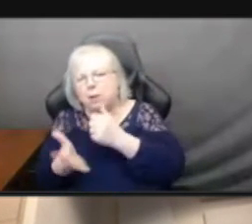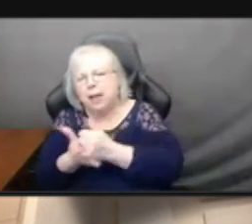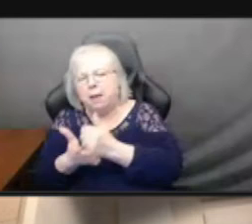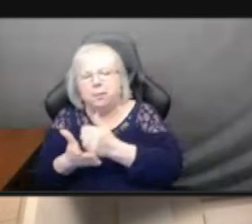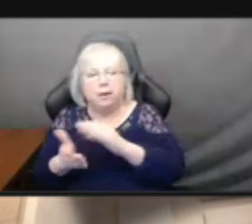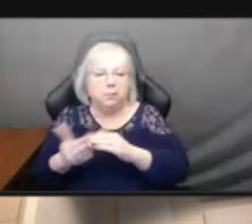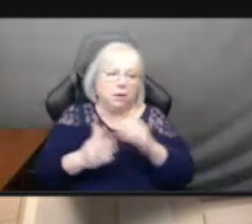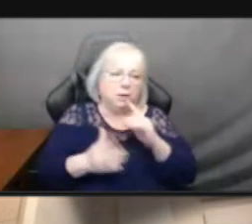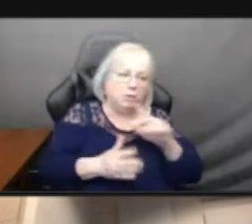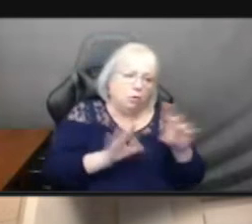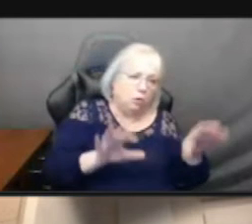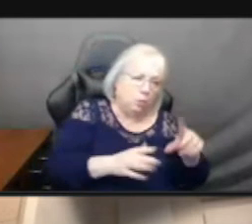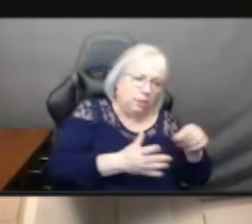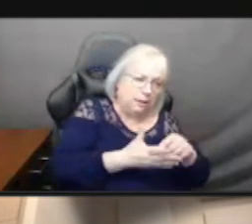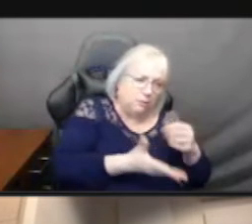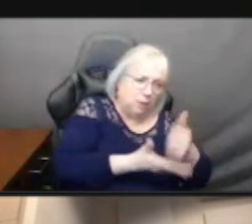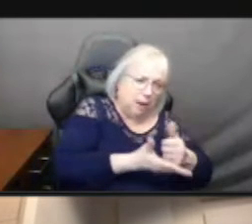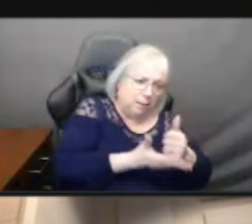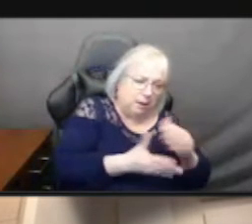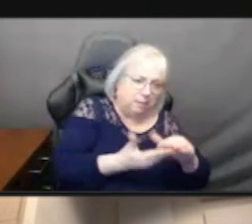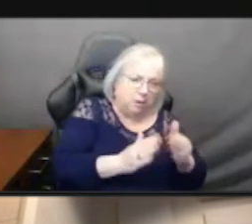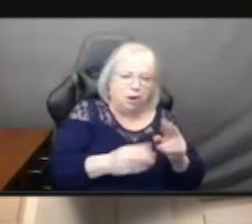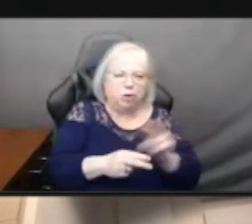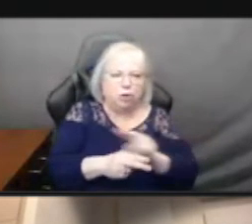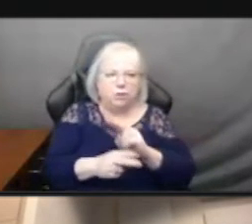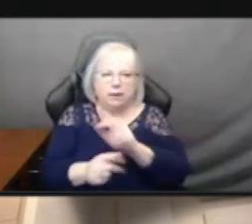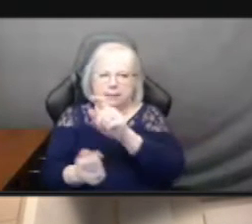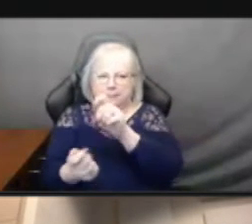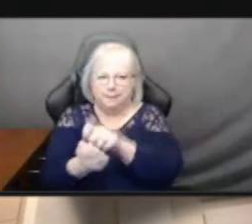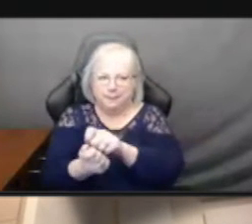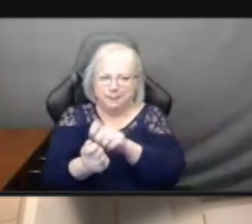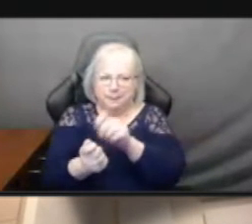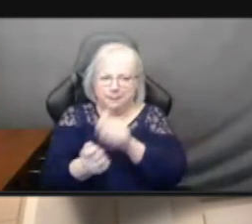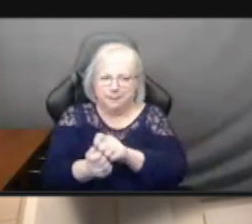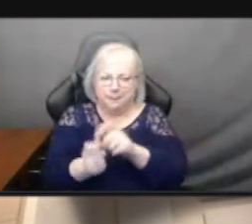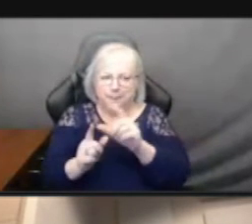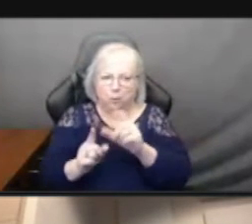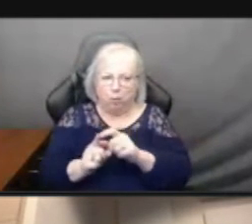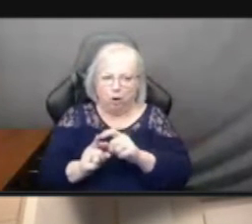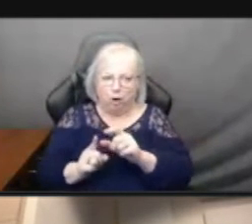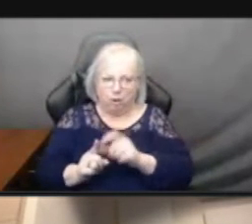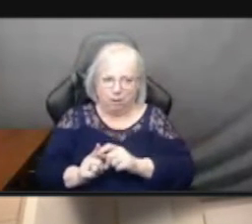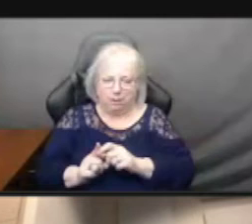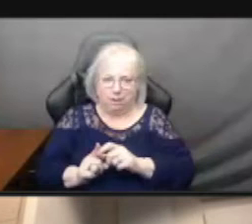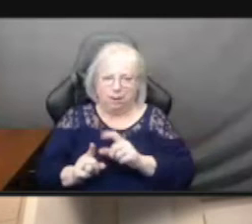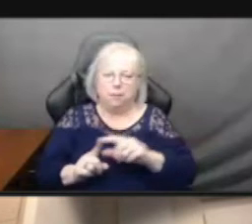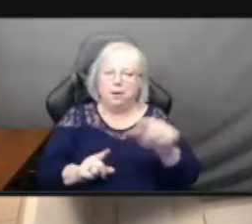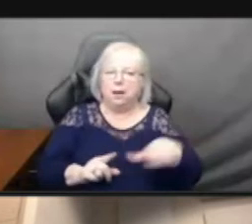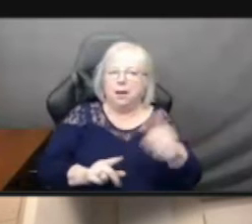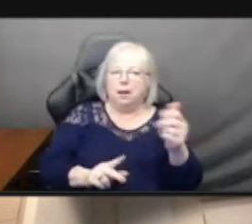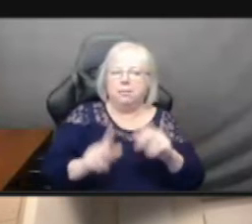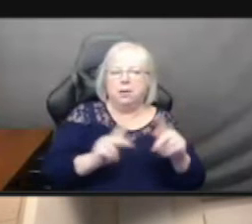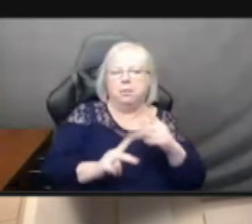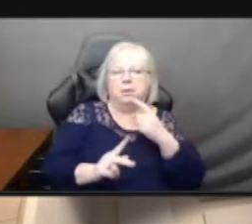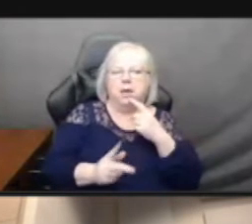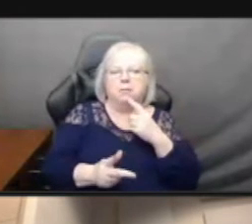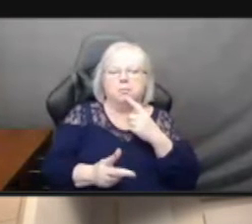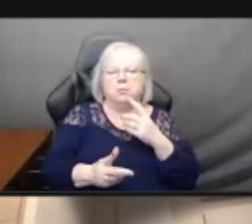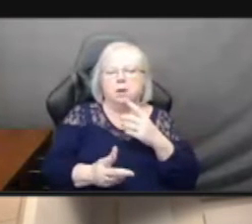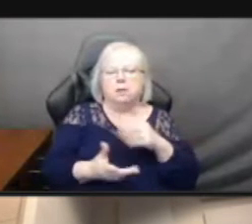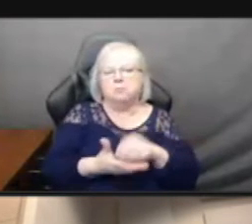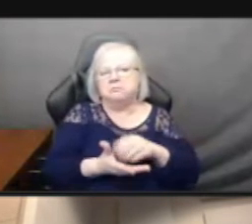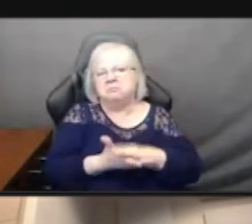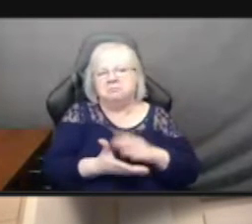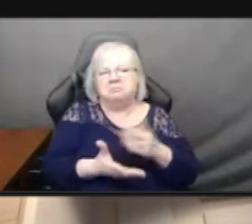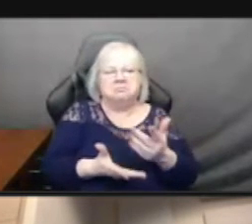this to help the community, using certain words. But you have other individuals that come in, they want to put down stuff and make money,